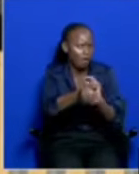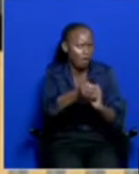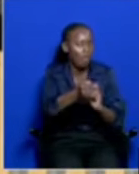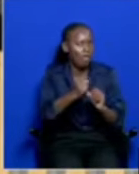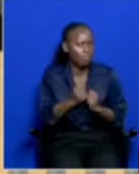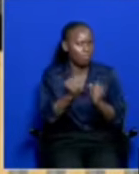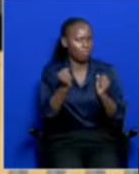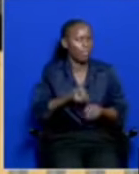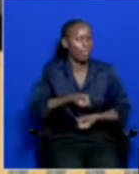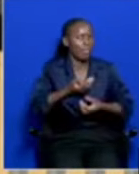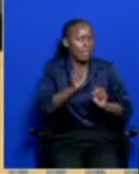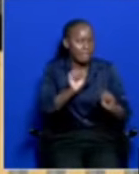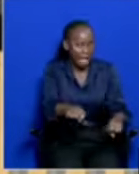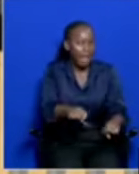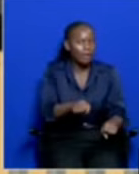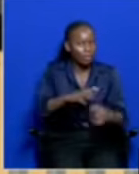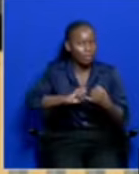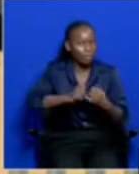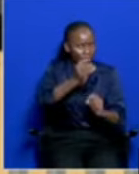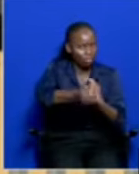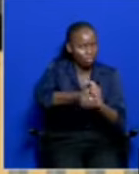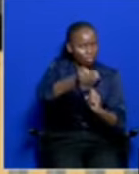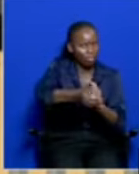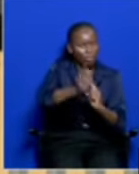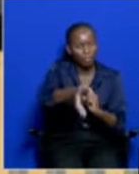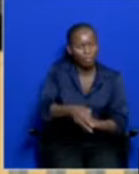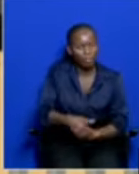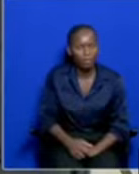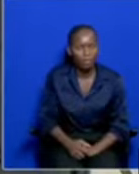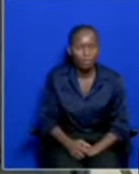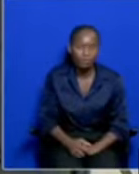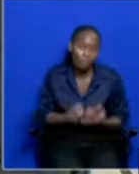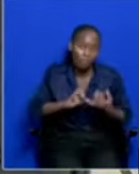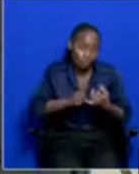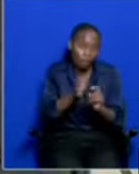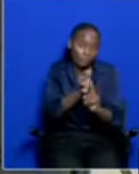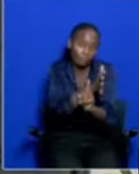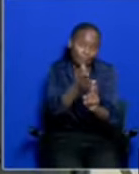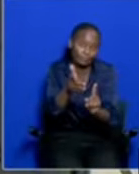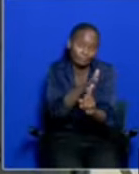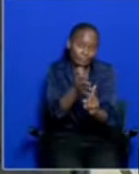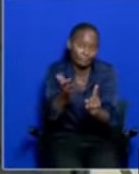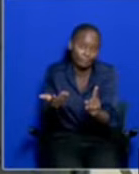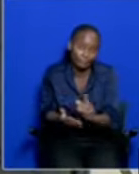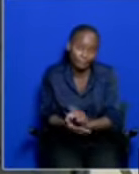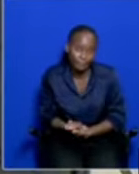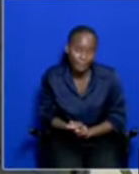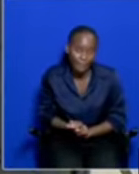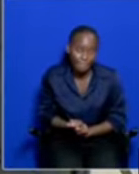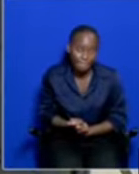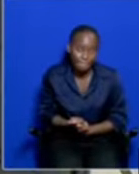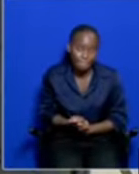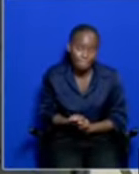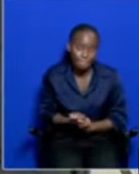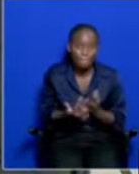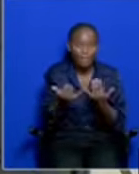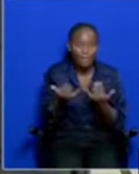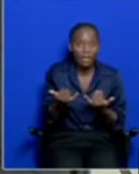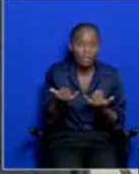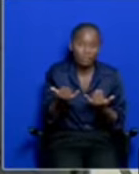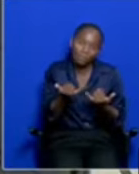provide him with to be safe. So currently it is stagnated, it is not